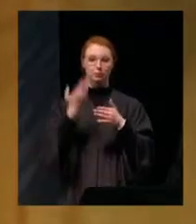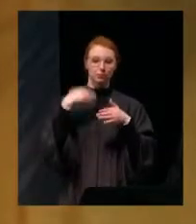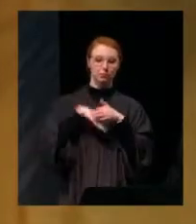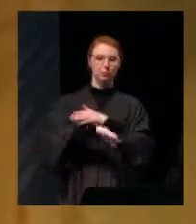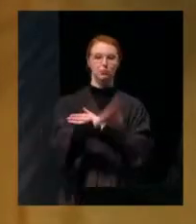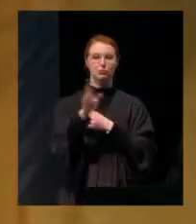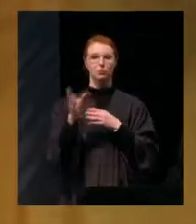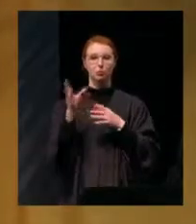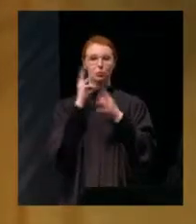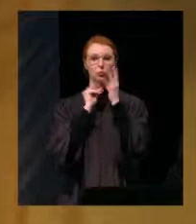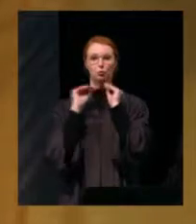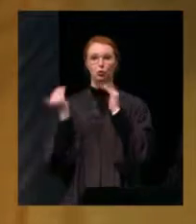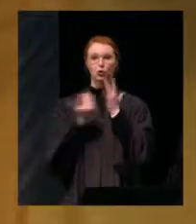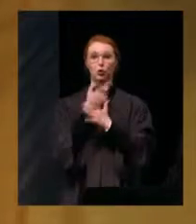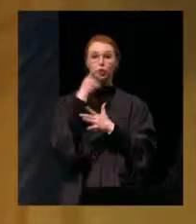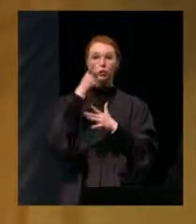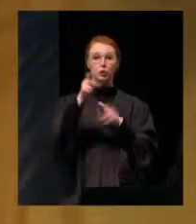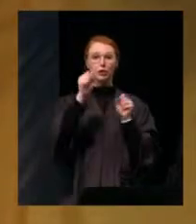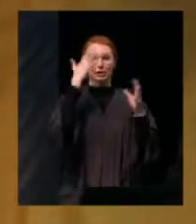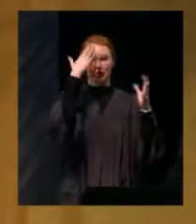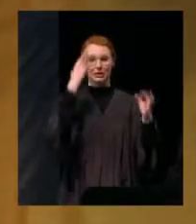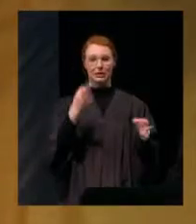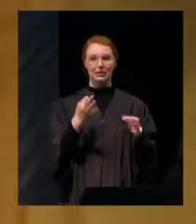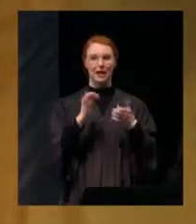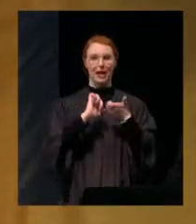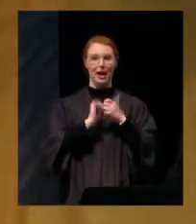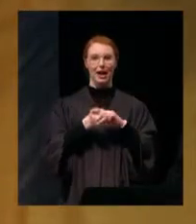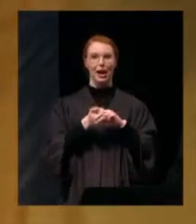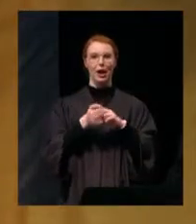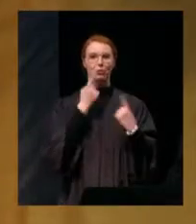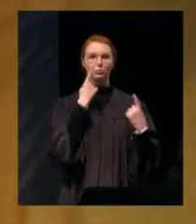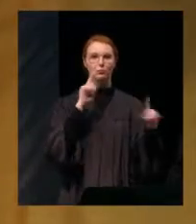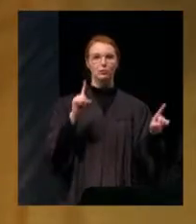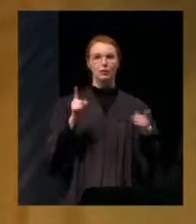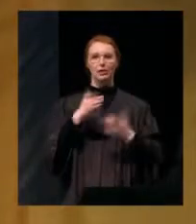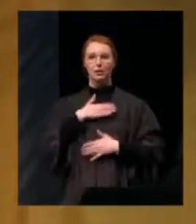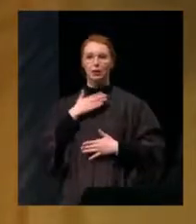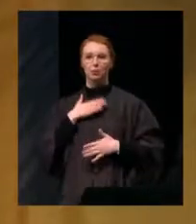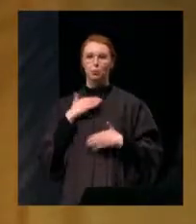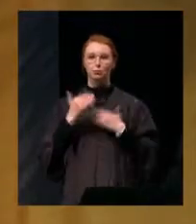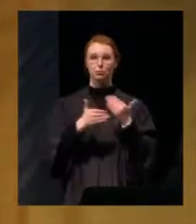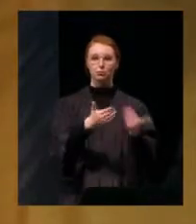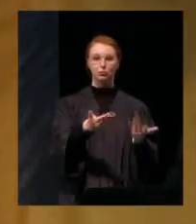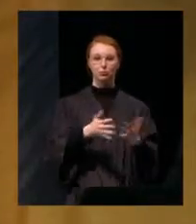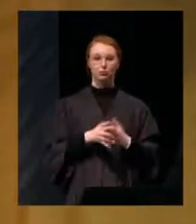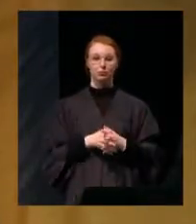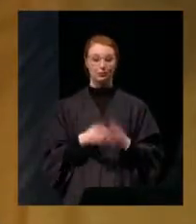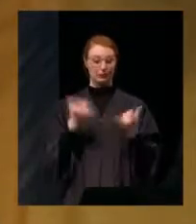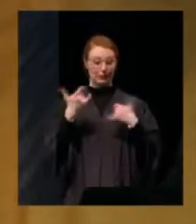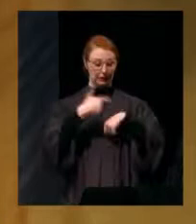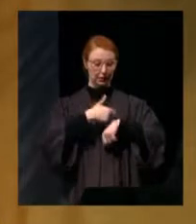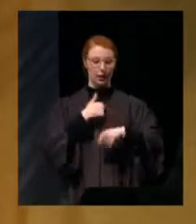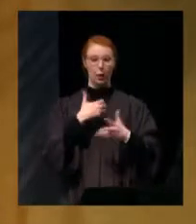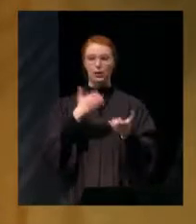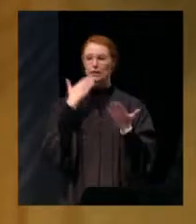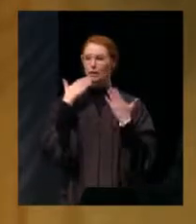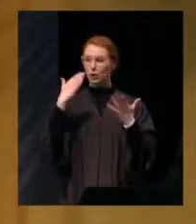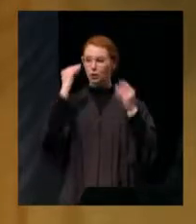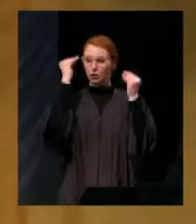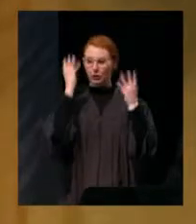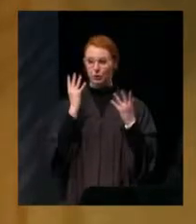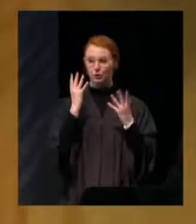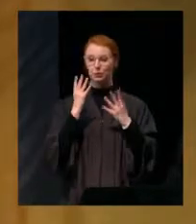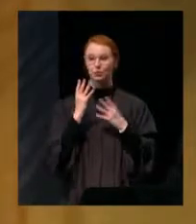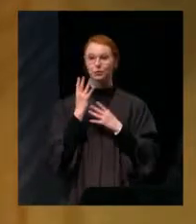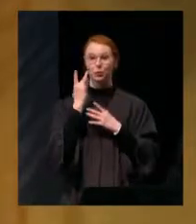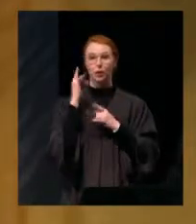we have the power to decide what makes us happy and successful. At this time, I'd like to thank our teachers